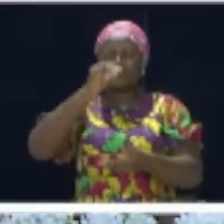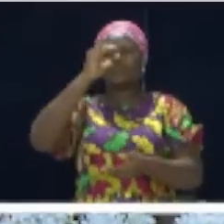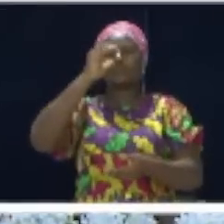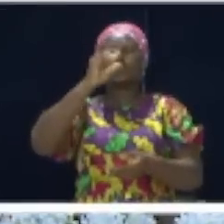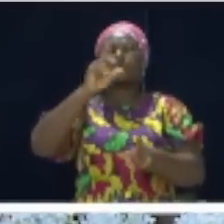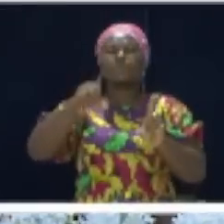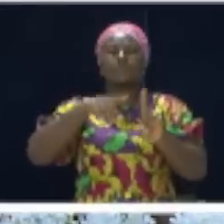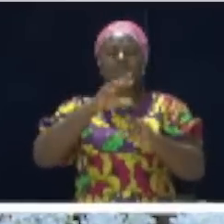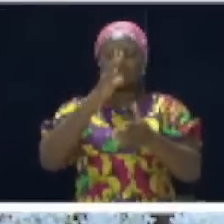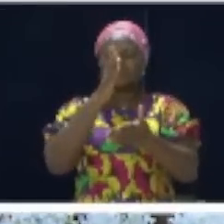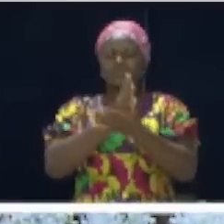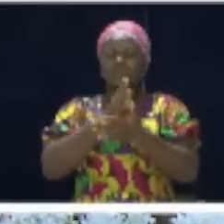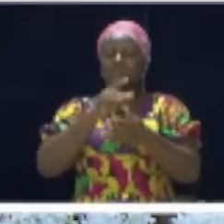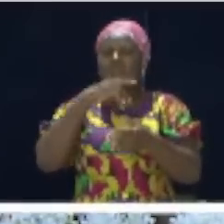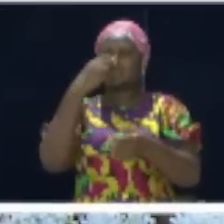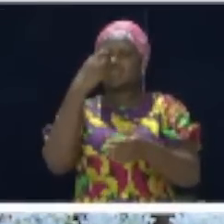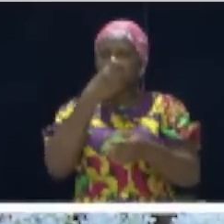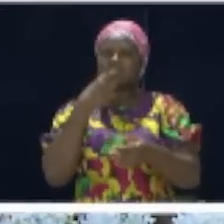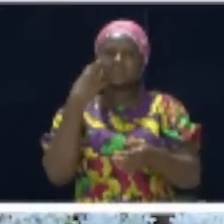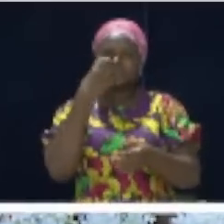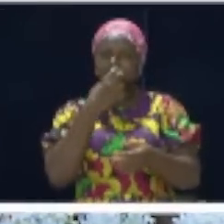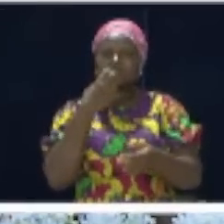when he had supped, saying,